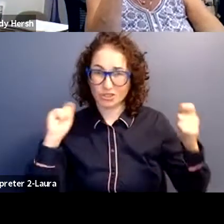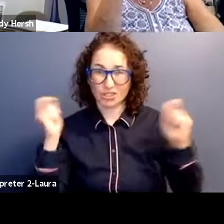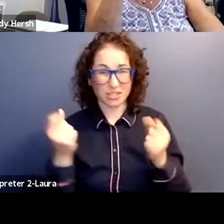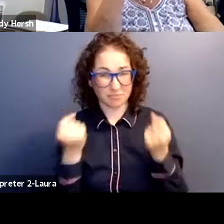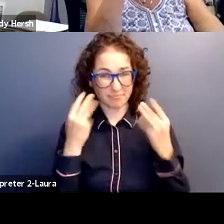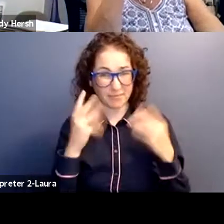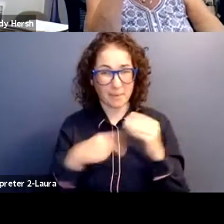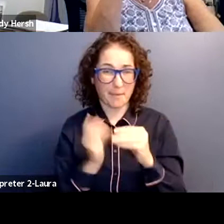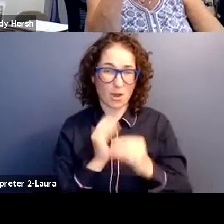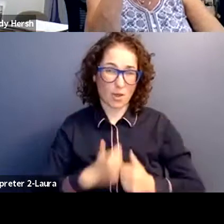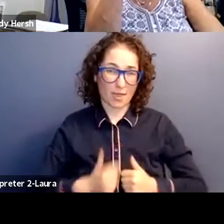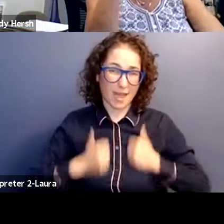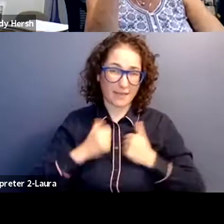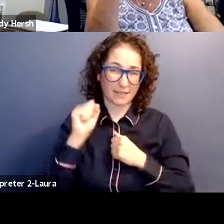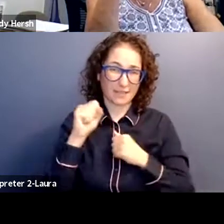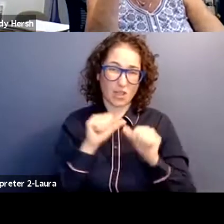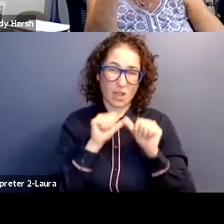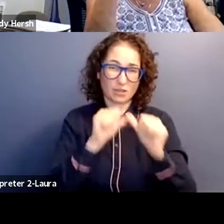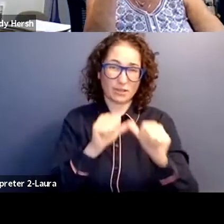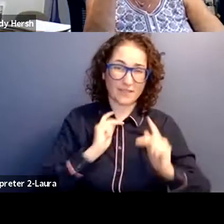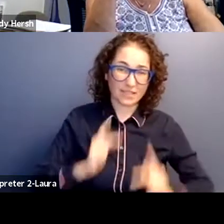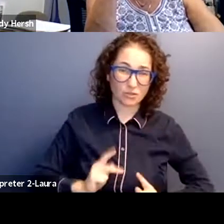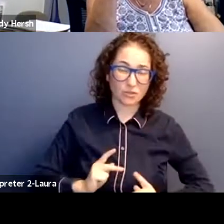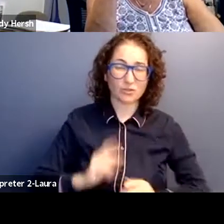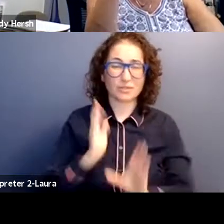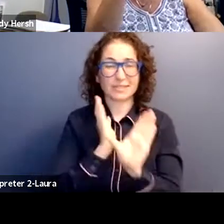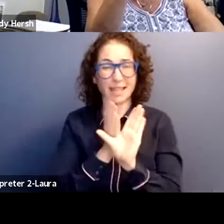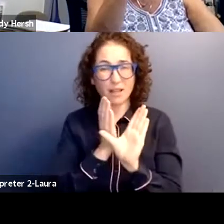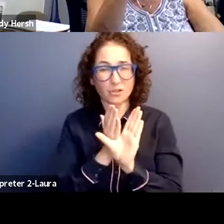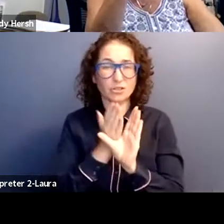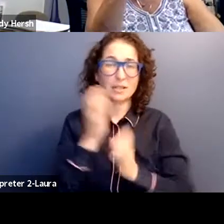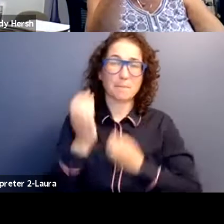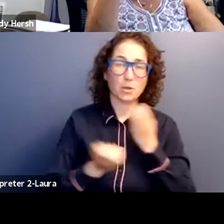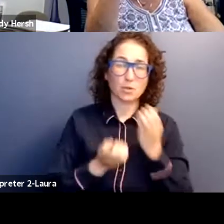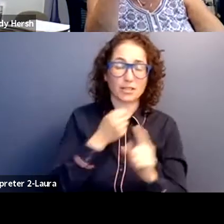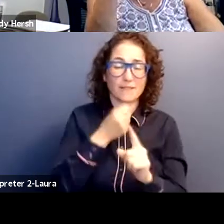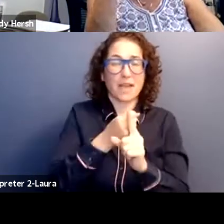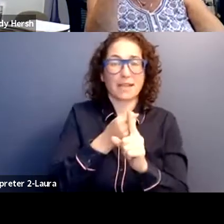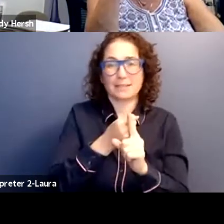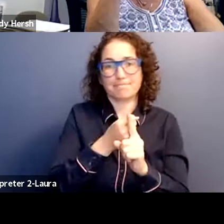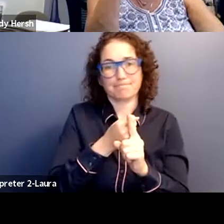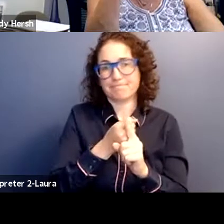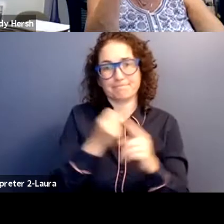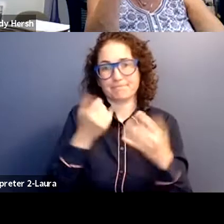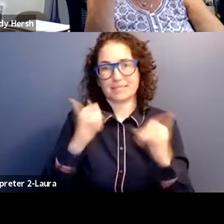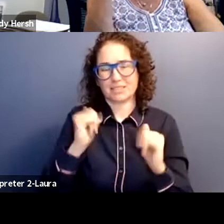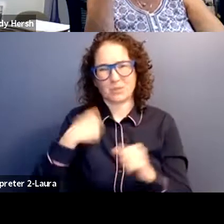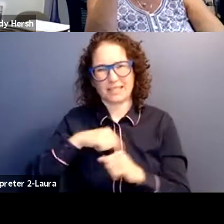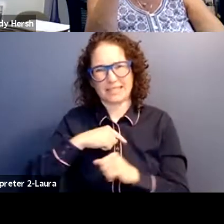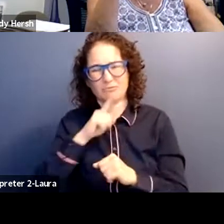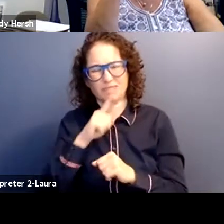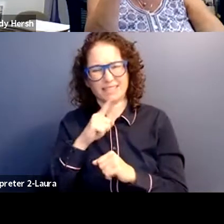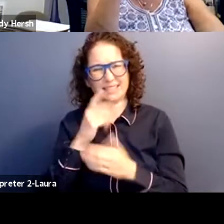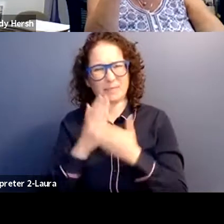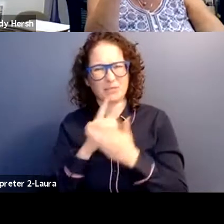lives. The long-term physical, psychological, emotional effects, unfortunately, are among the really troubling, lingering